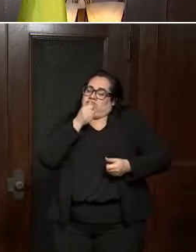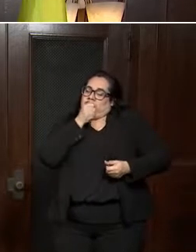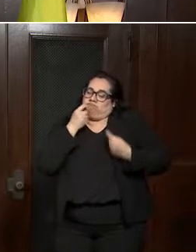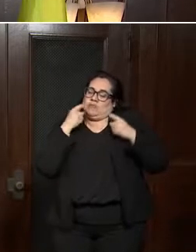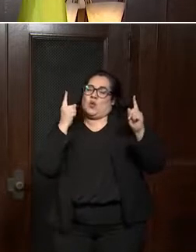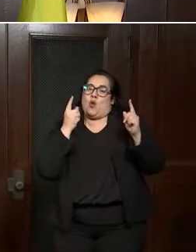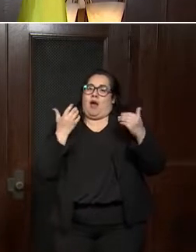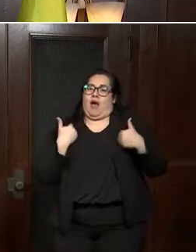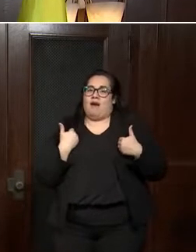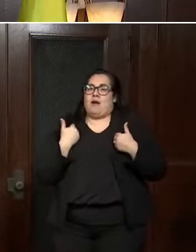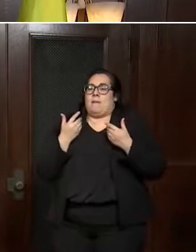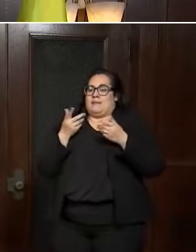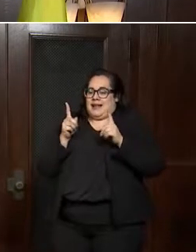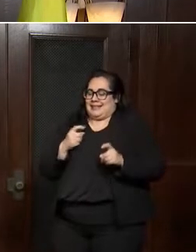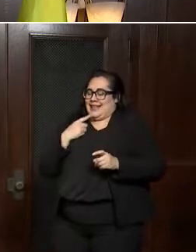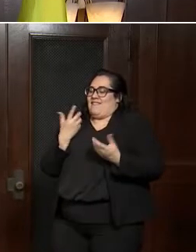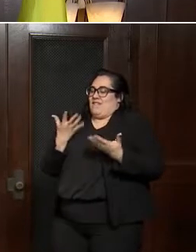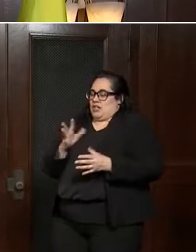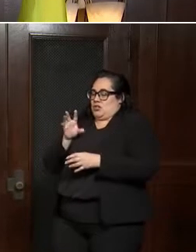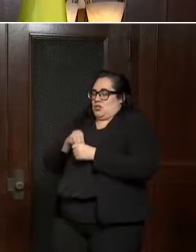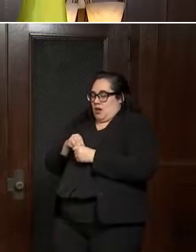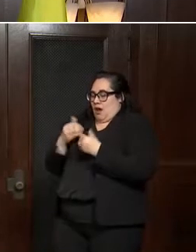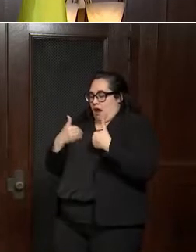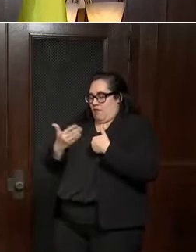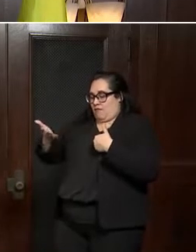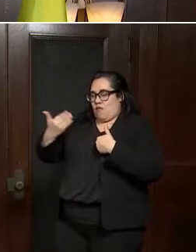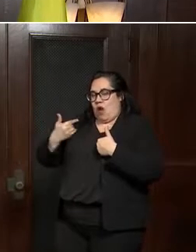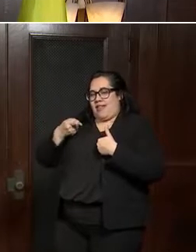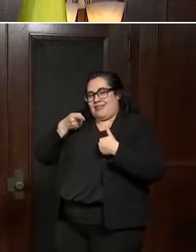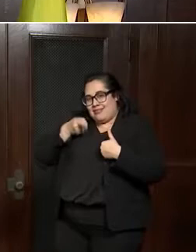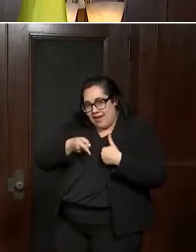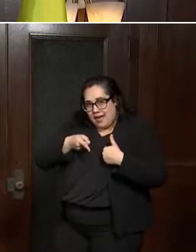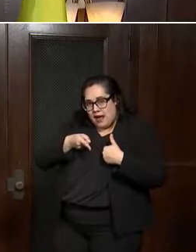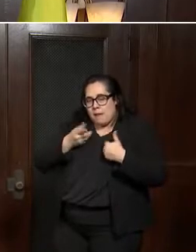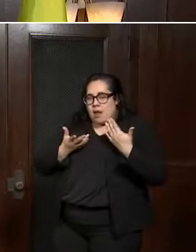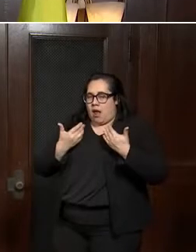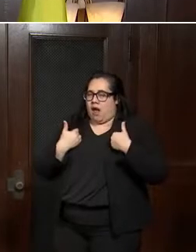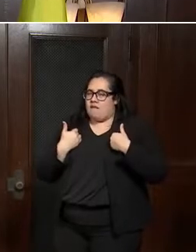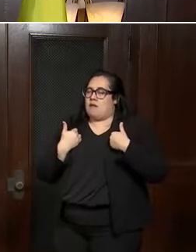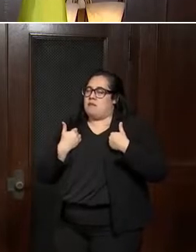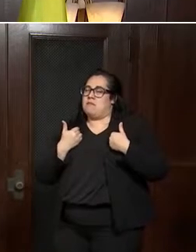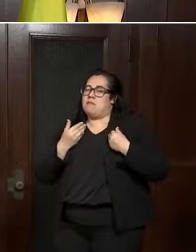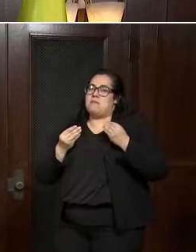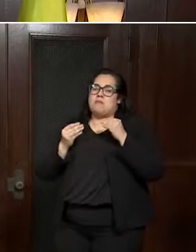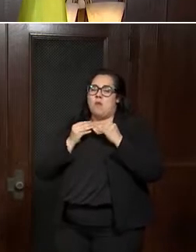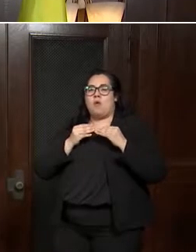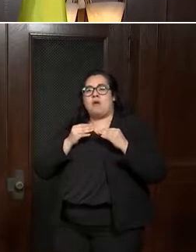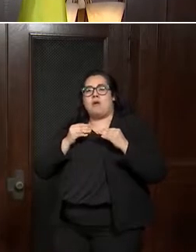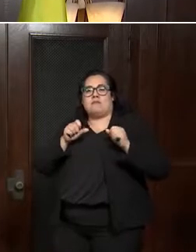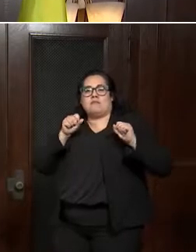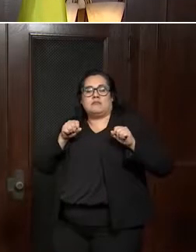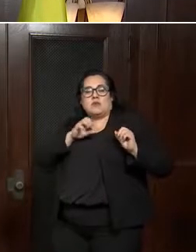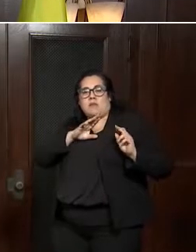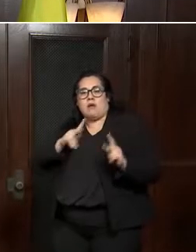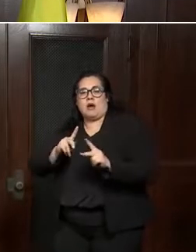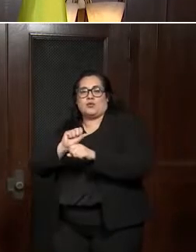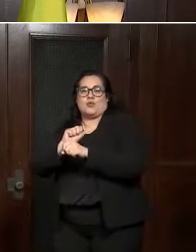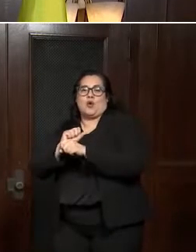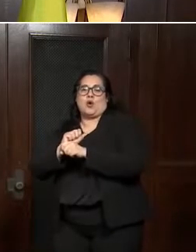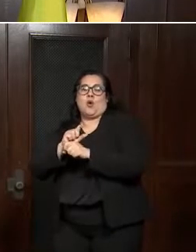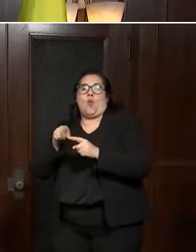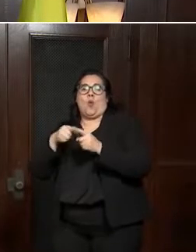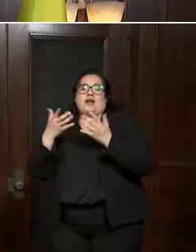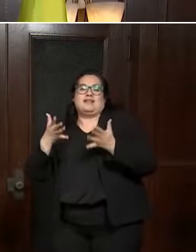have the positive tests, who will be able to have some sort of more robust return to society once we decide to make those